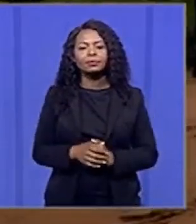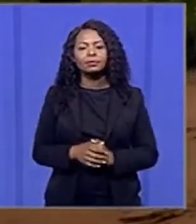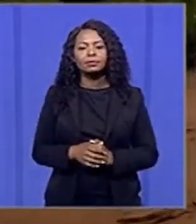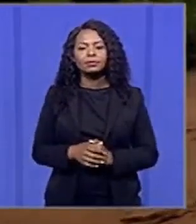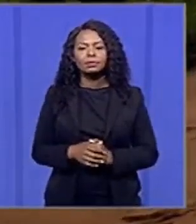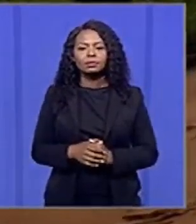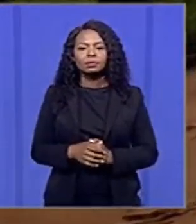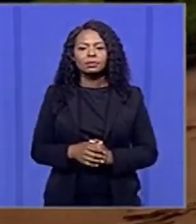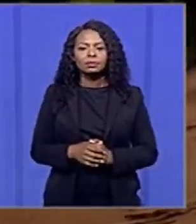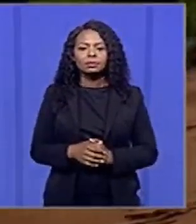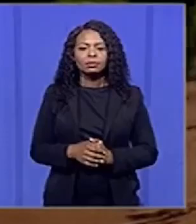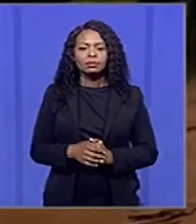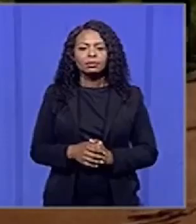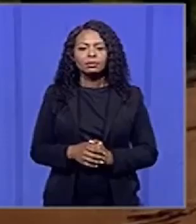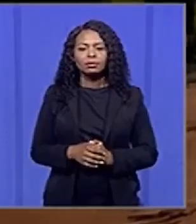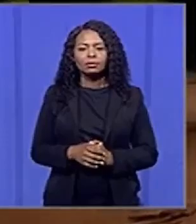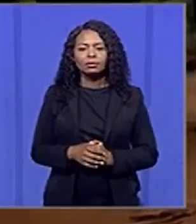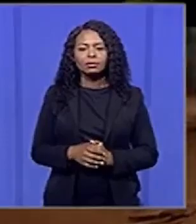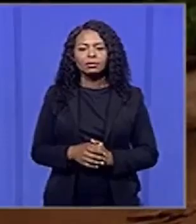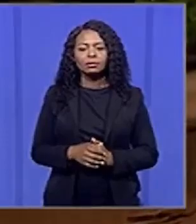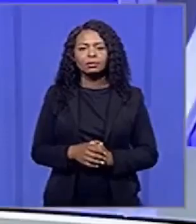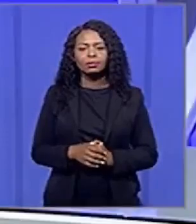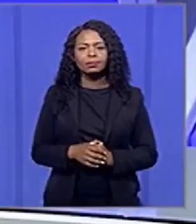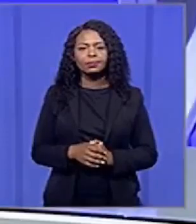News, Lehurutse, Northwest.